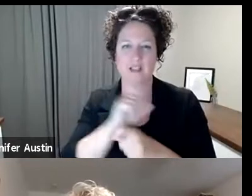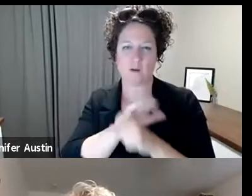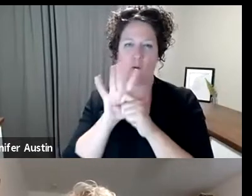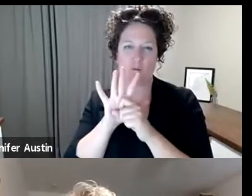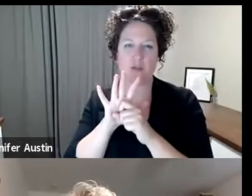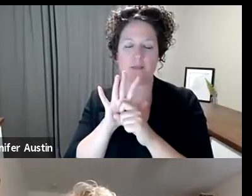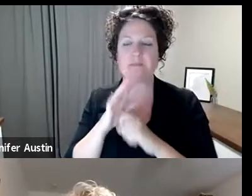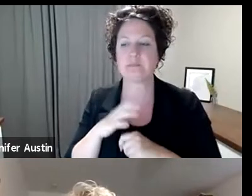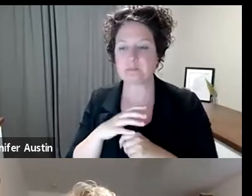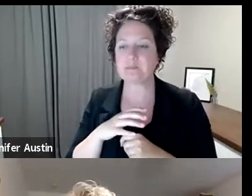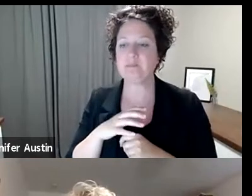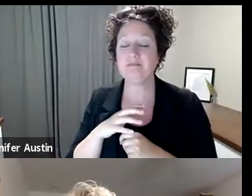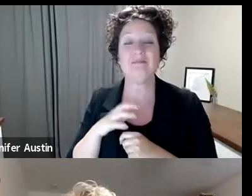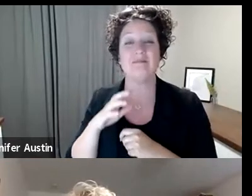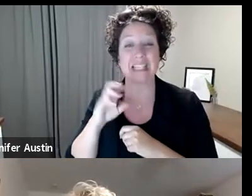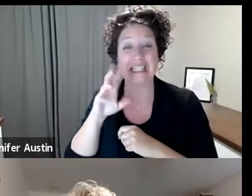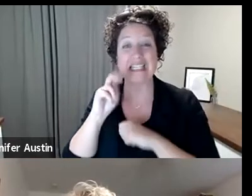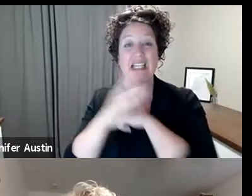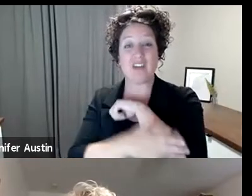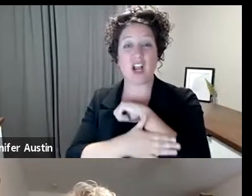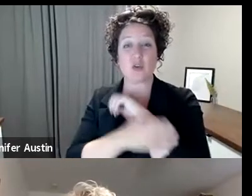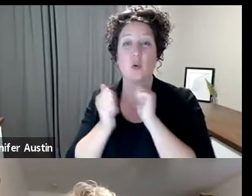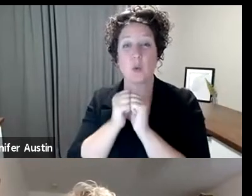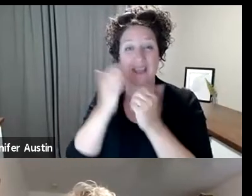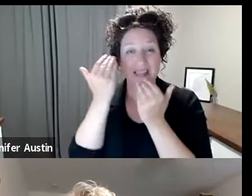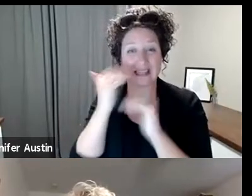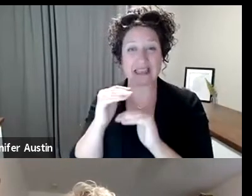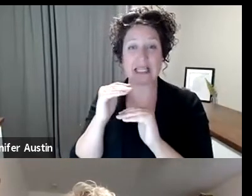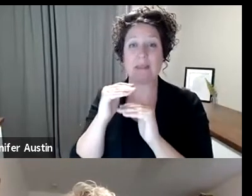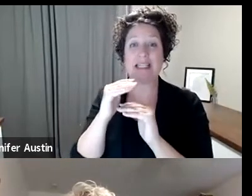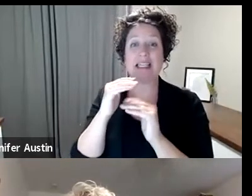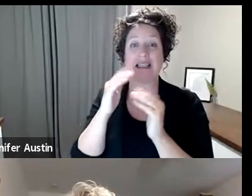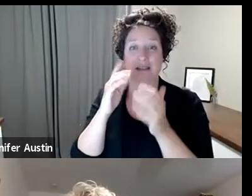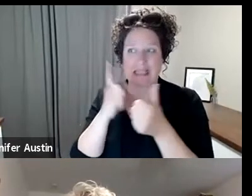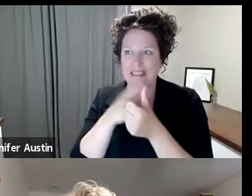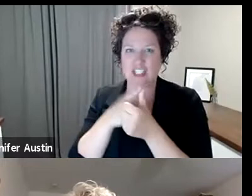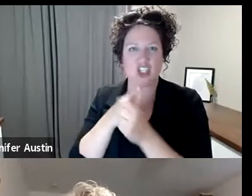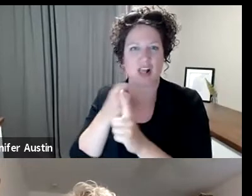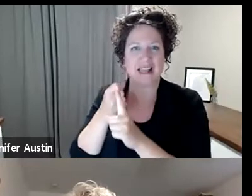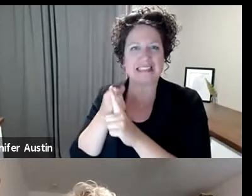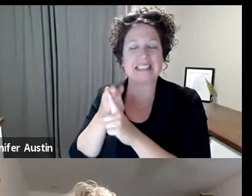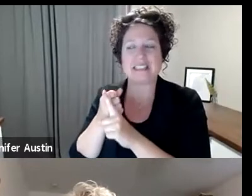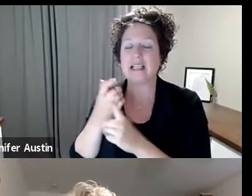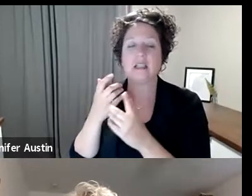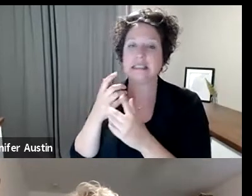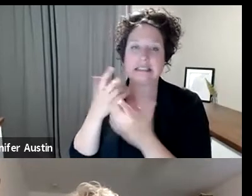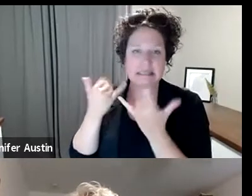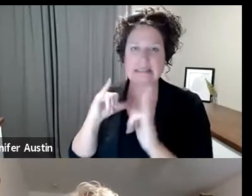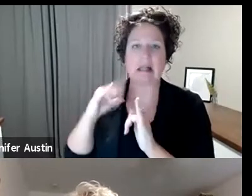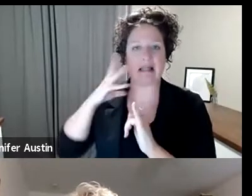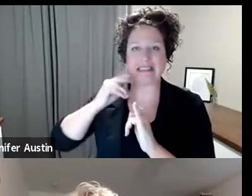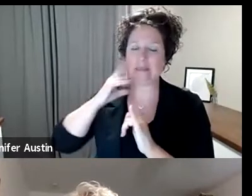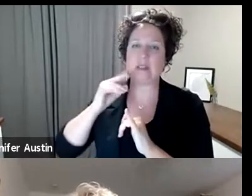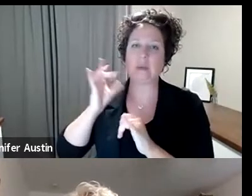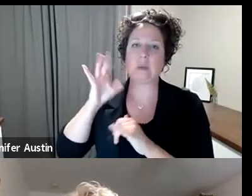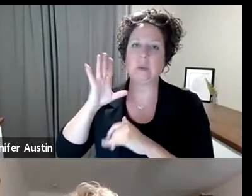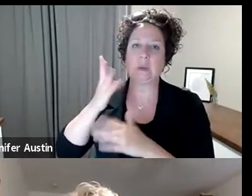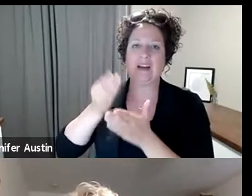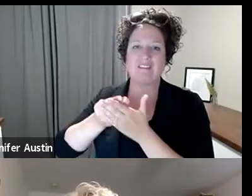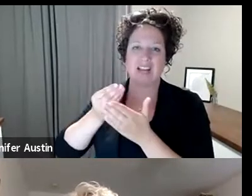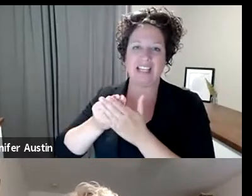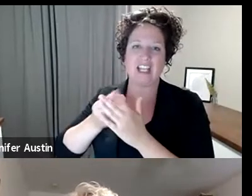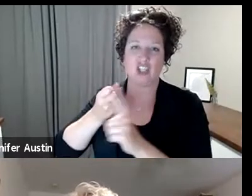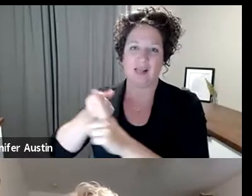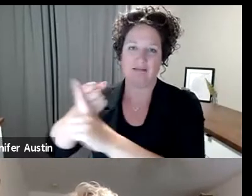lived. And even countries with limited initial incidence of the virus face severe economic aftershocks, especially as the